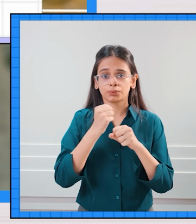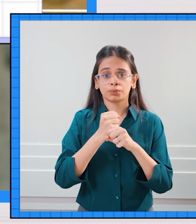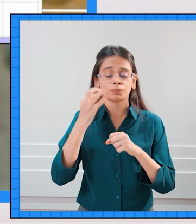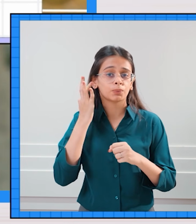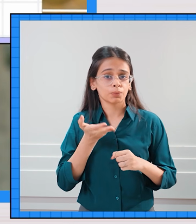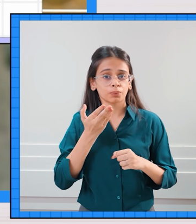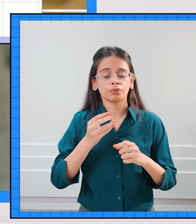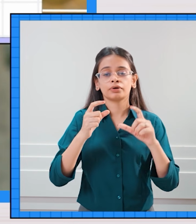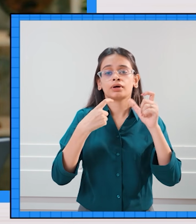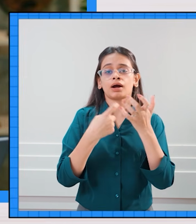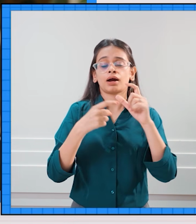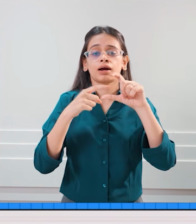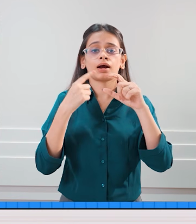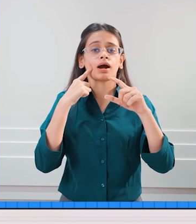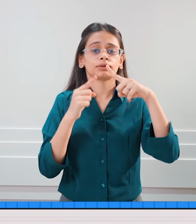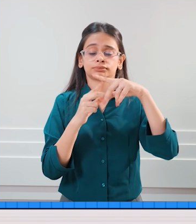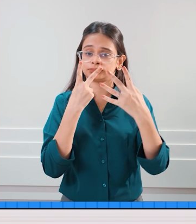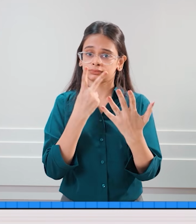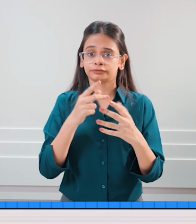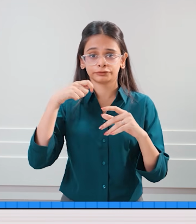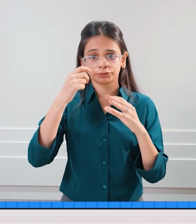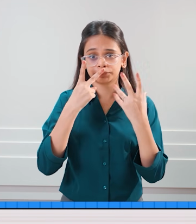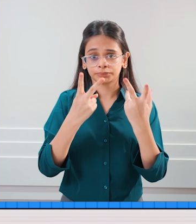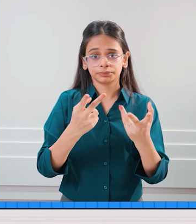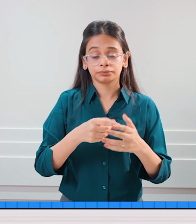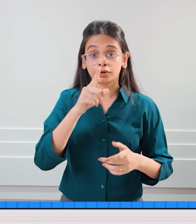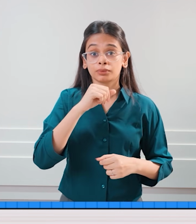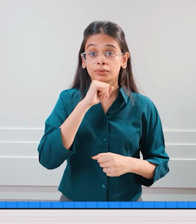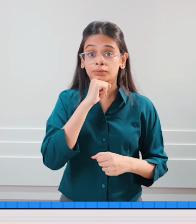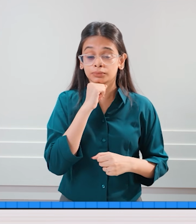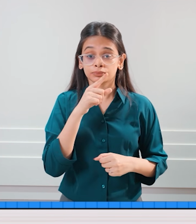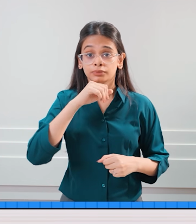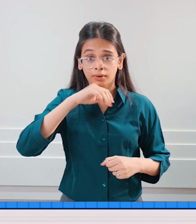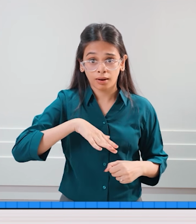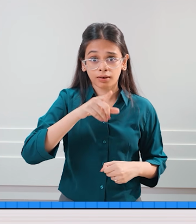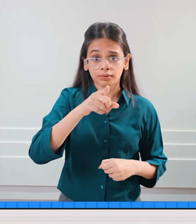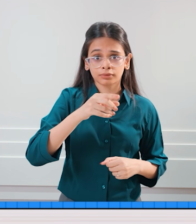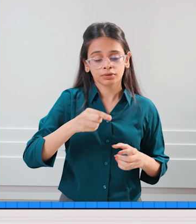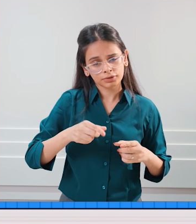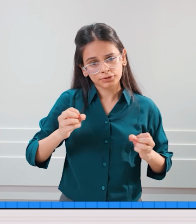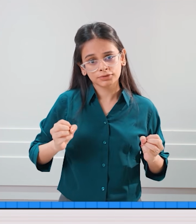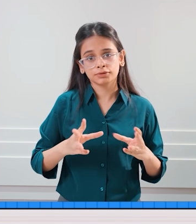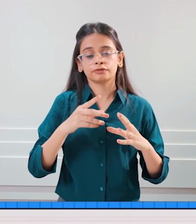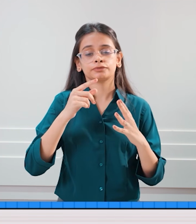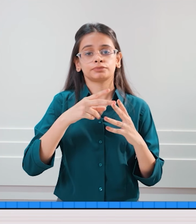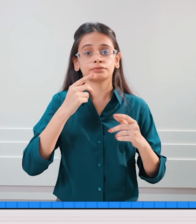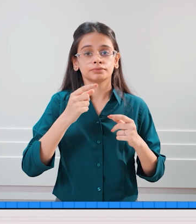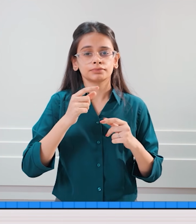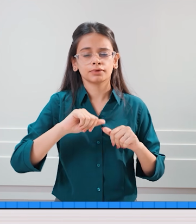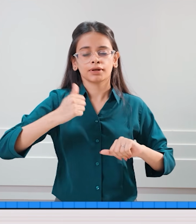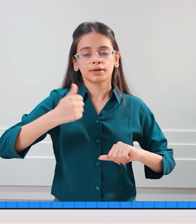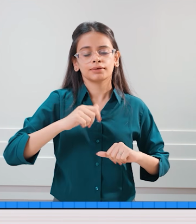I would suggest REITs. If you're young and have a long earning career ahead of you, then you should perhaps consider taking on more